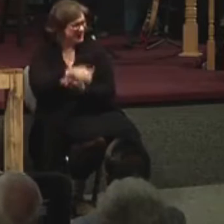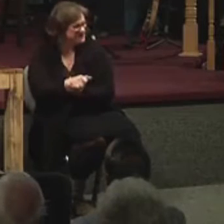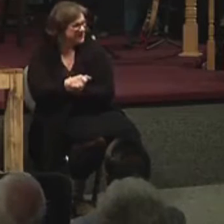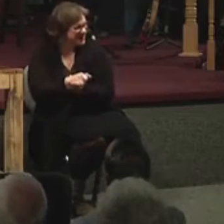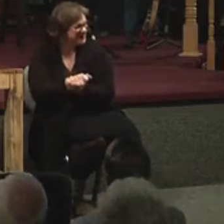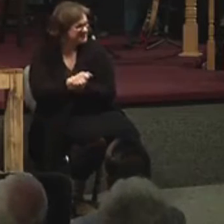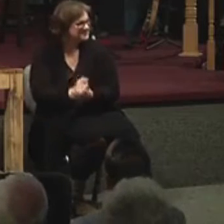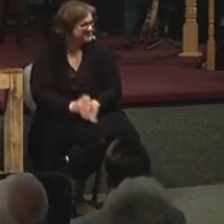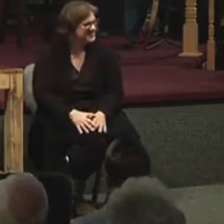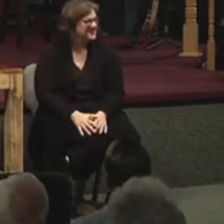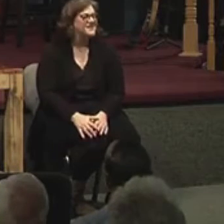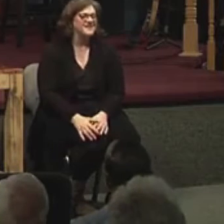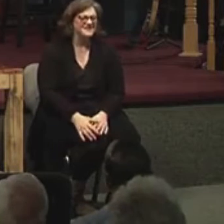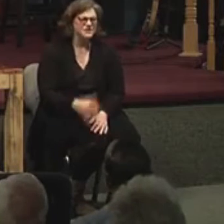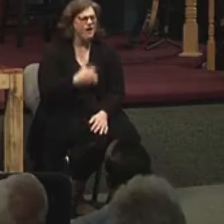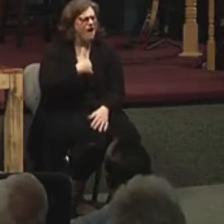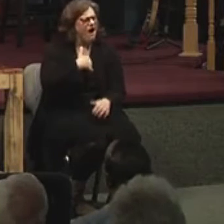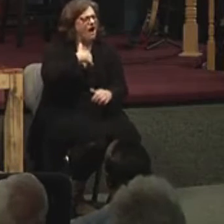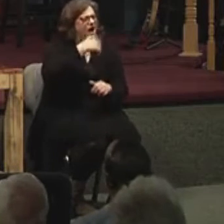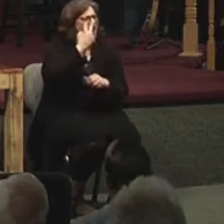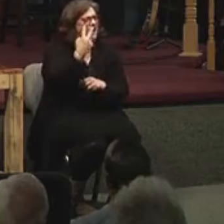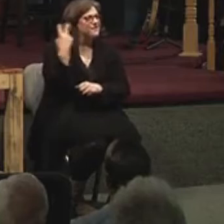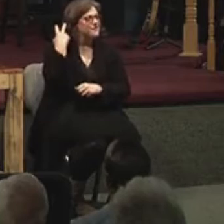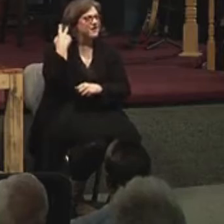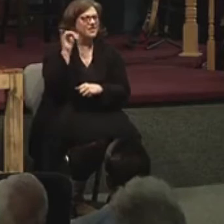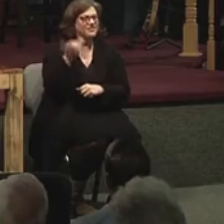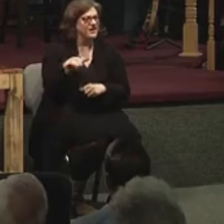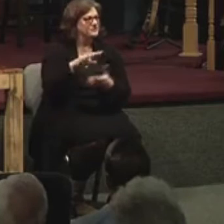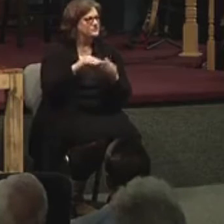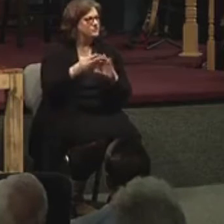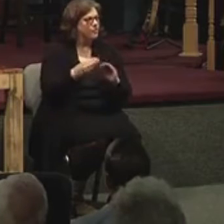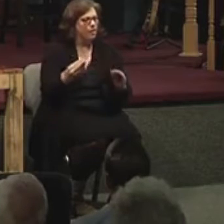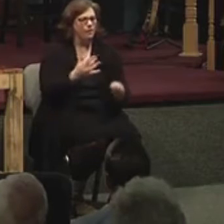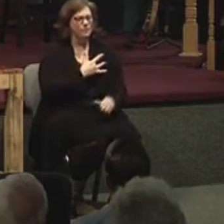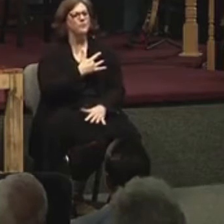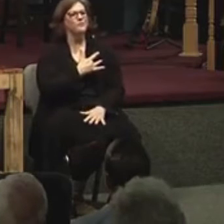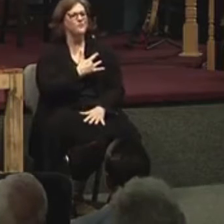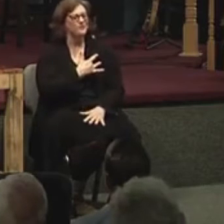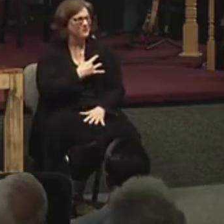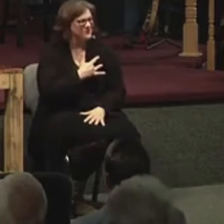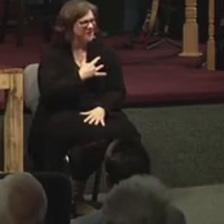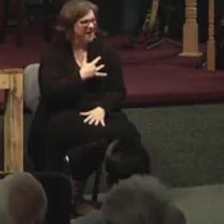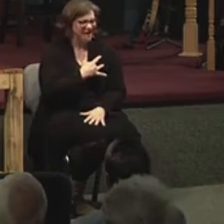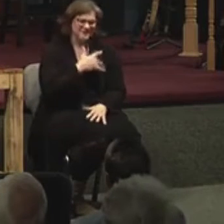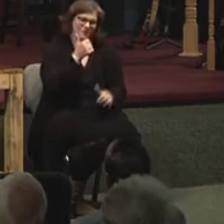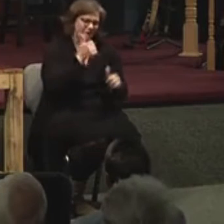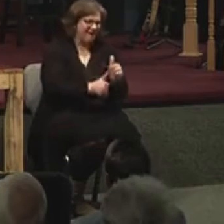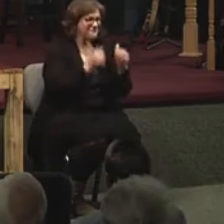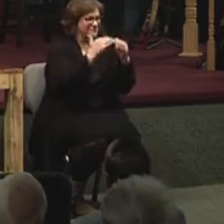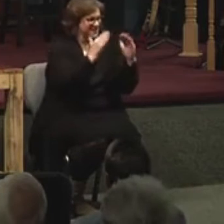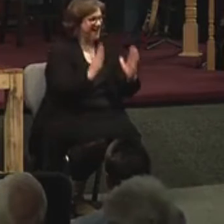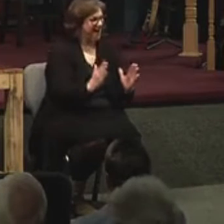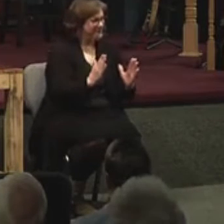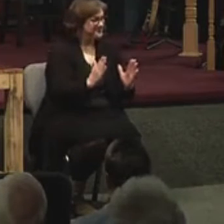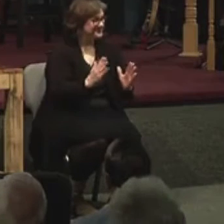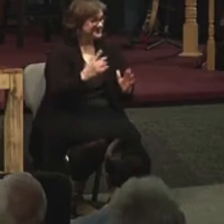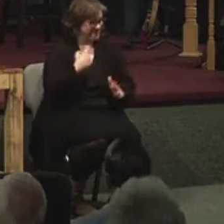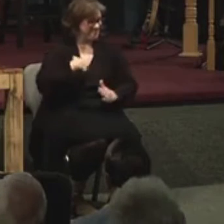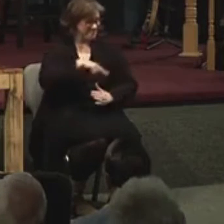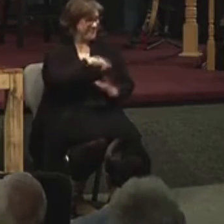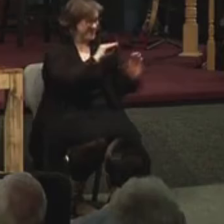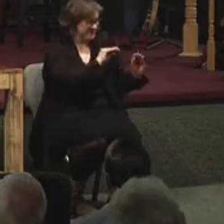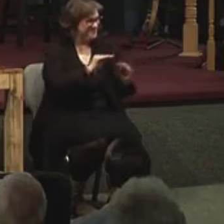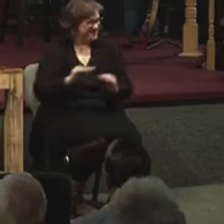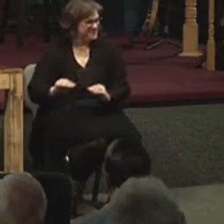I remember hearing that story. It impacted me. Every house that we've lived in, from hearing that story,